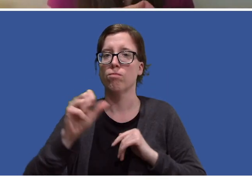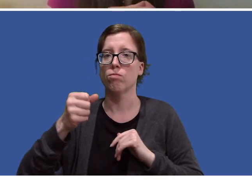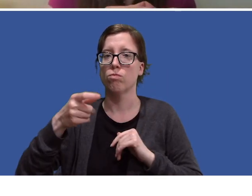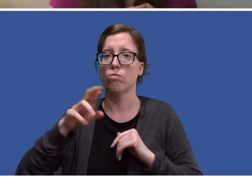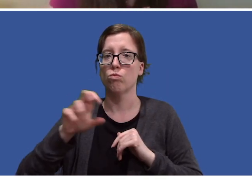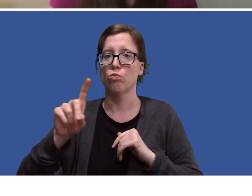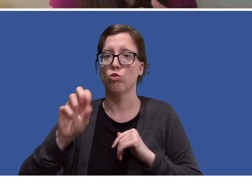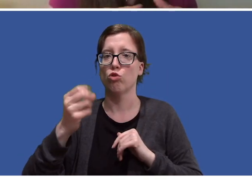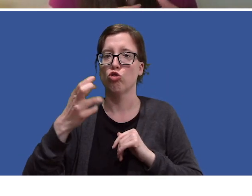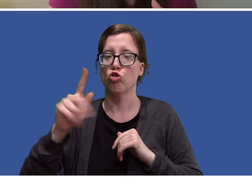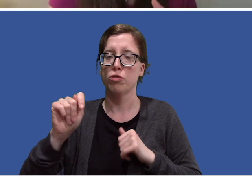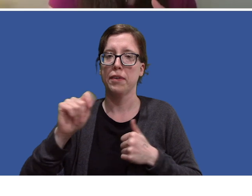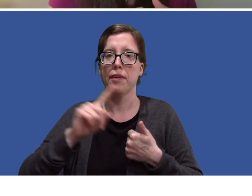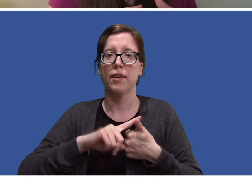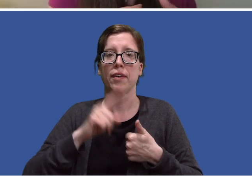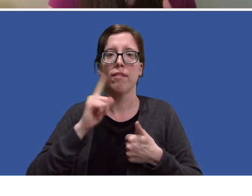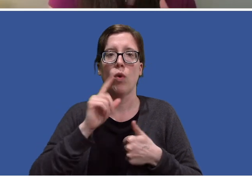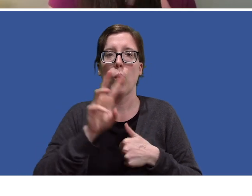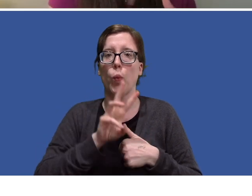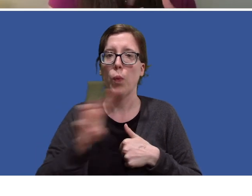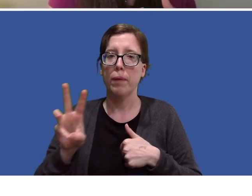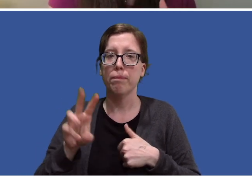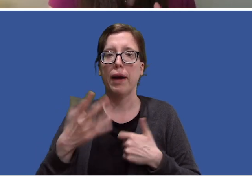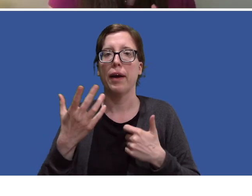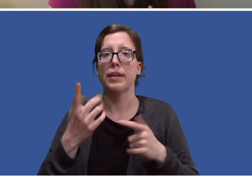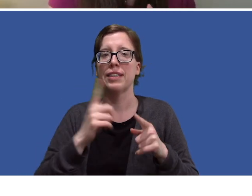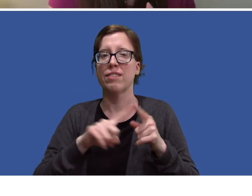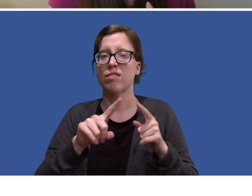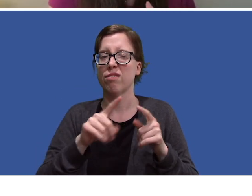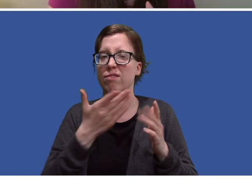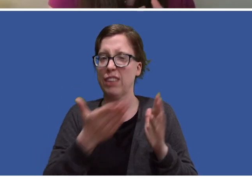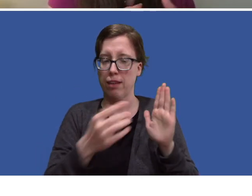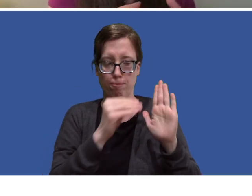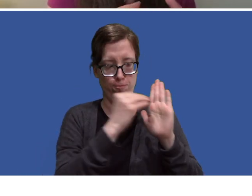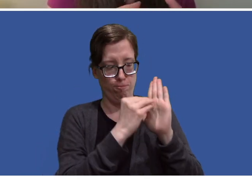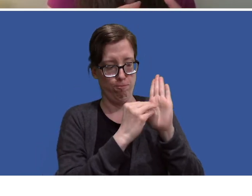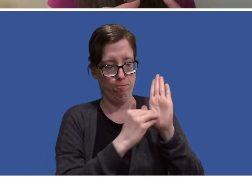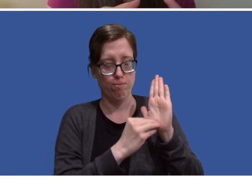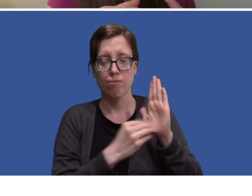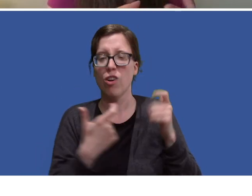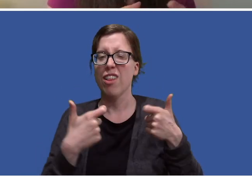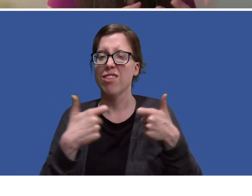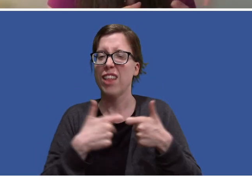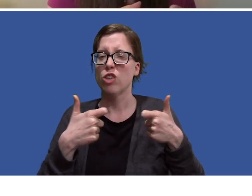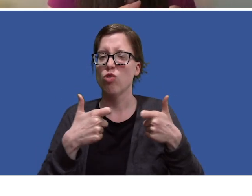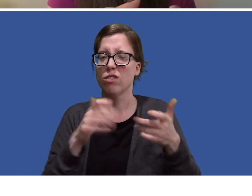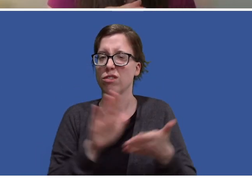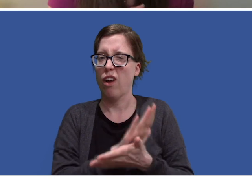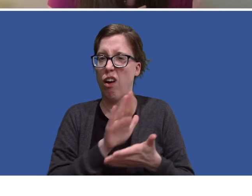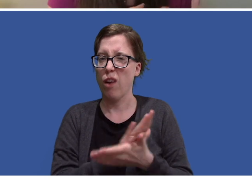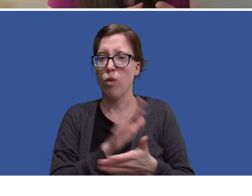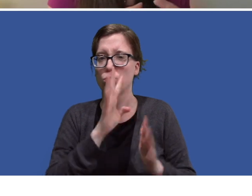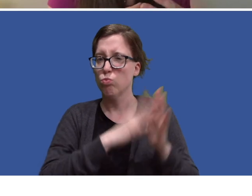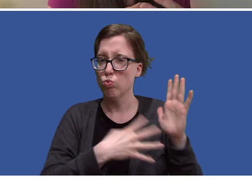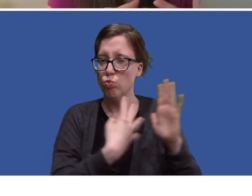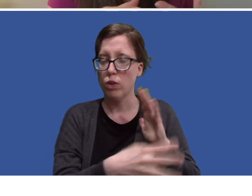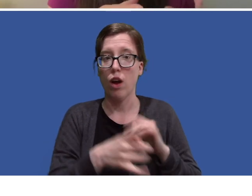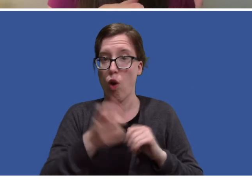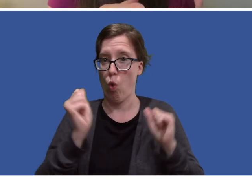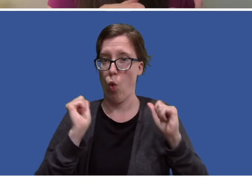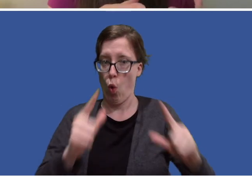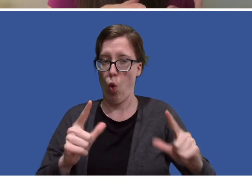electronic document that the class can all have access to. These would be websites